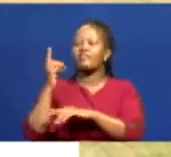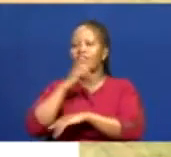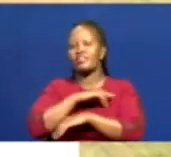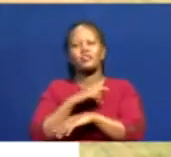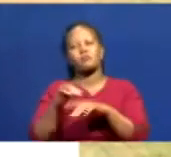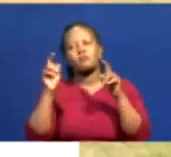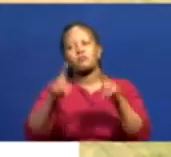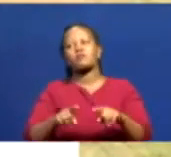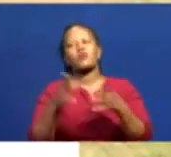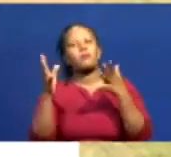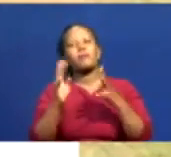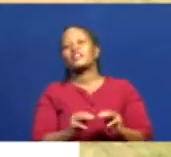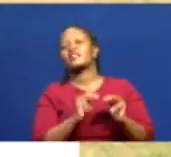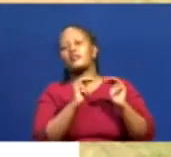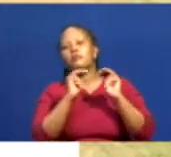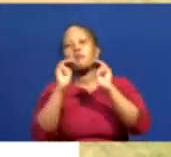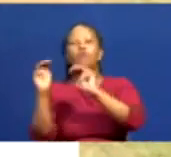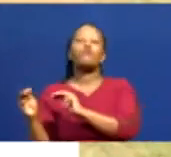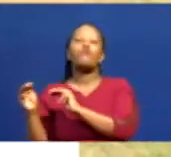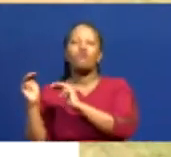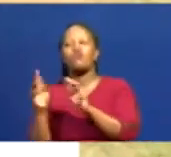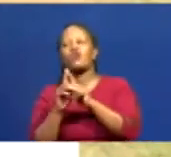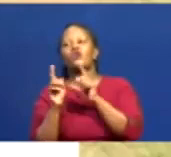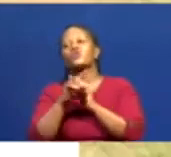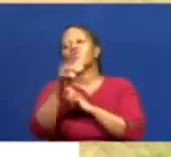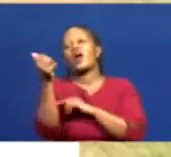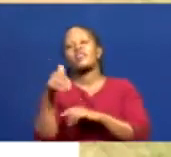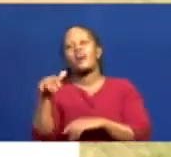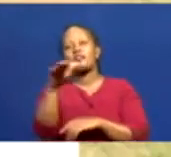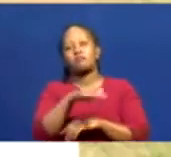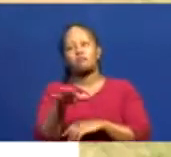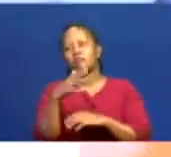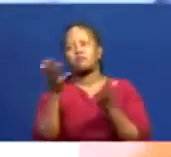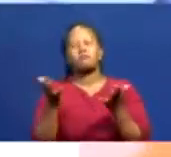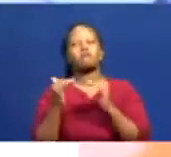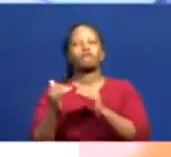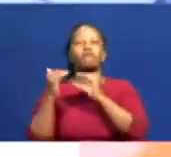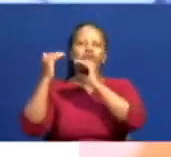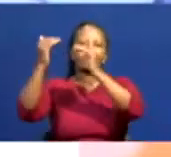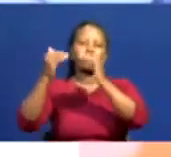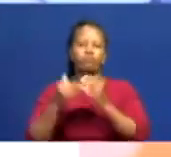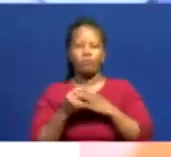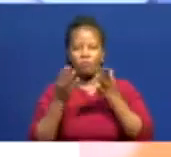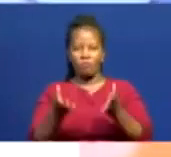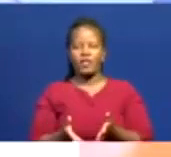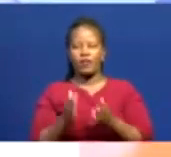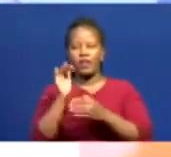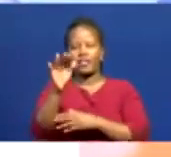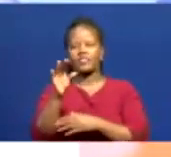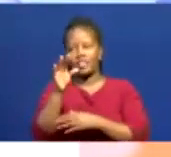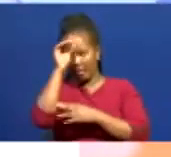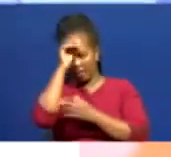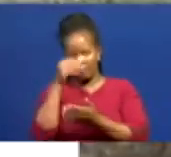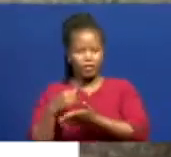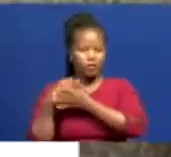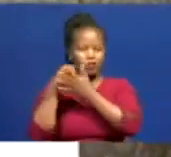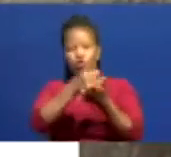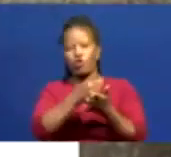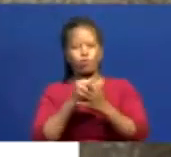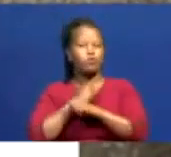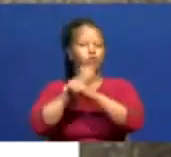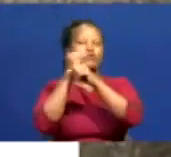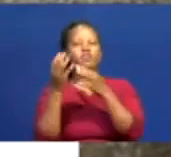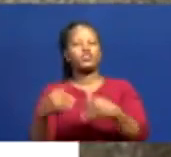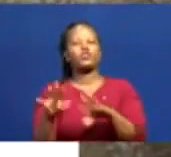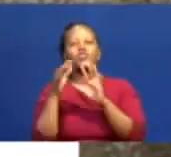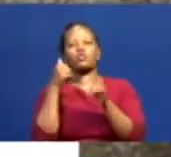waweze kutoka sehemu hizo na kuenda katika sehemu za juu. They are now calling on the government to help them prevent losses